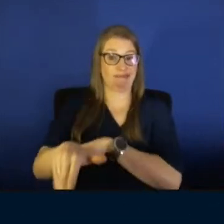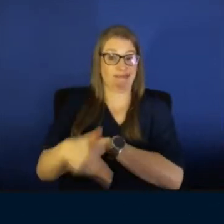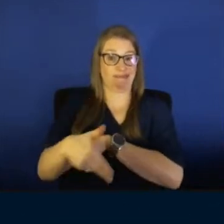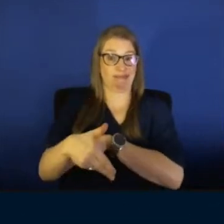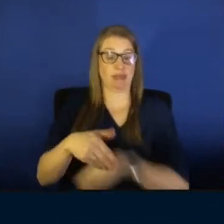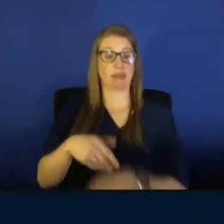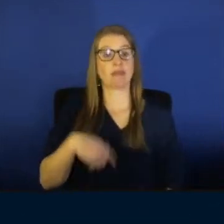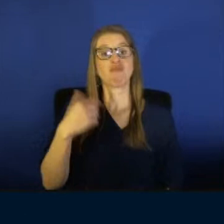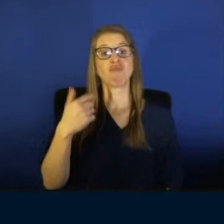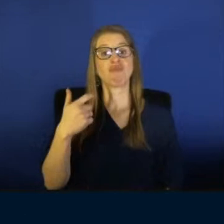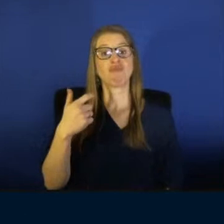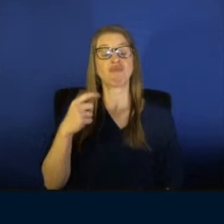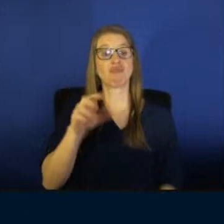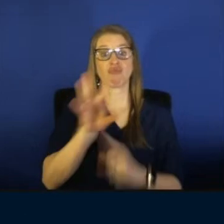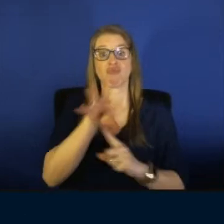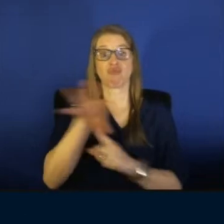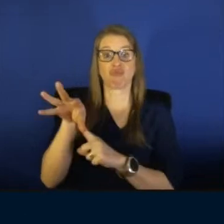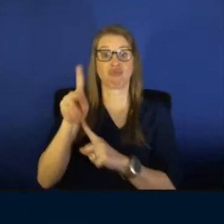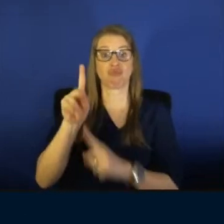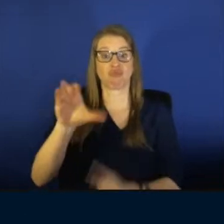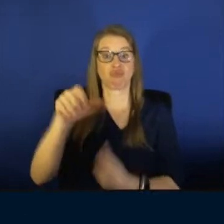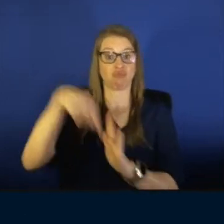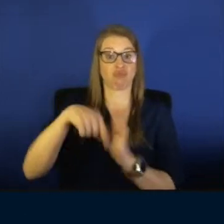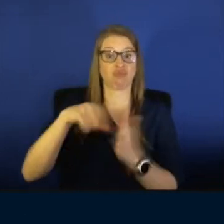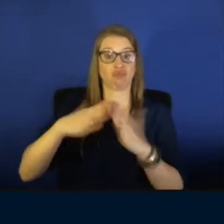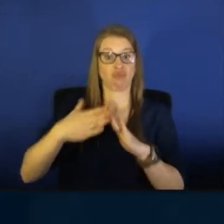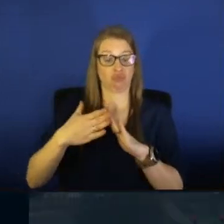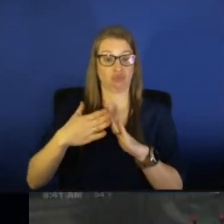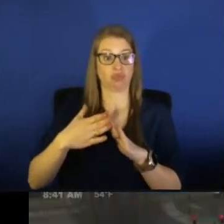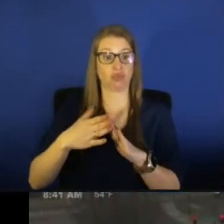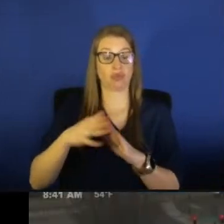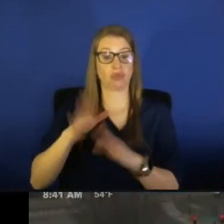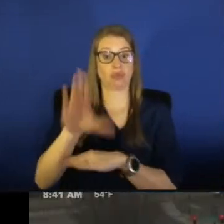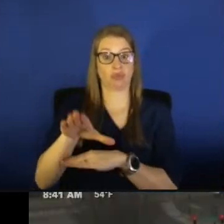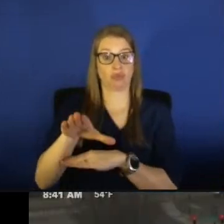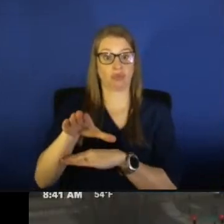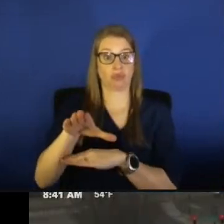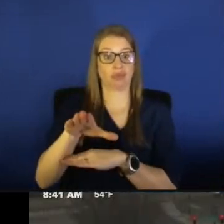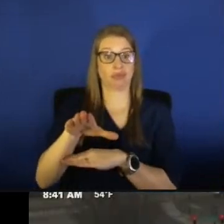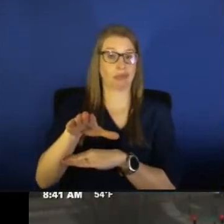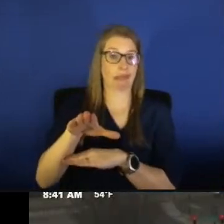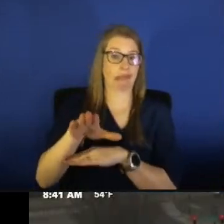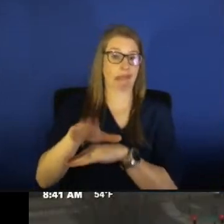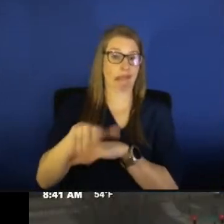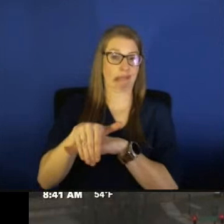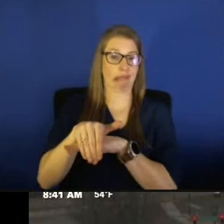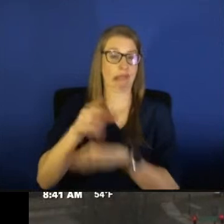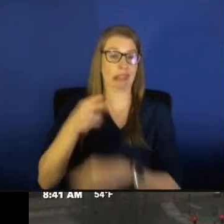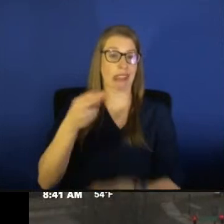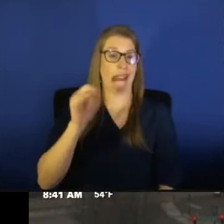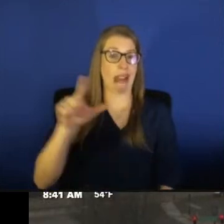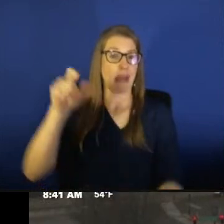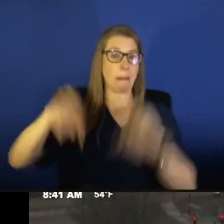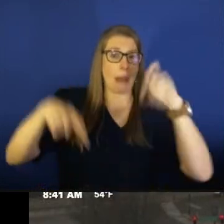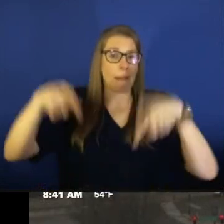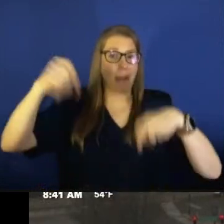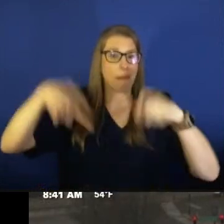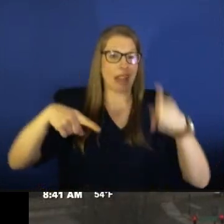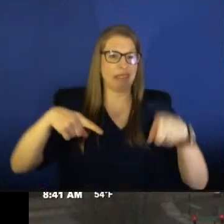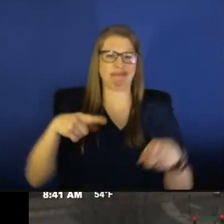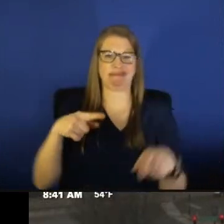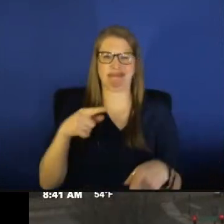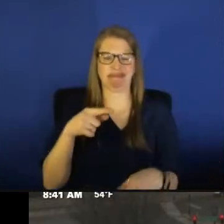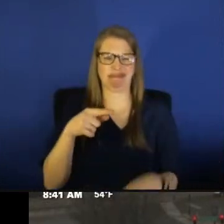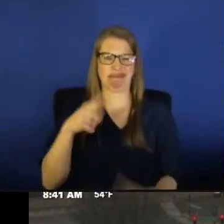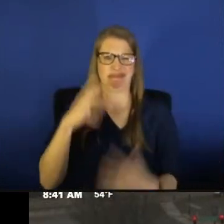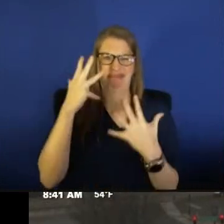Kansas City. Later on this afternoon and tonight, there might be a chance of some hail. Okay, that's just yucky. That is gloomy. That